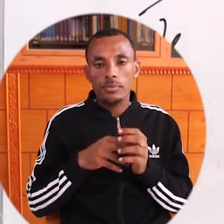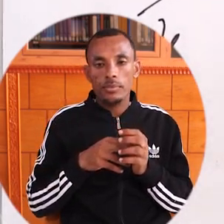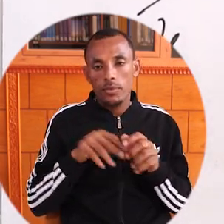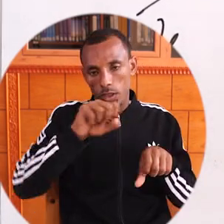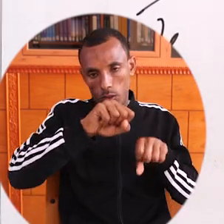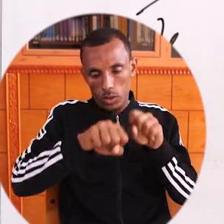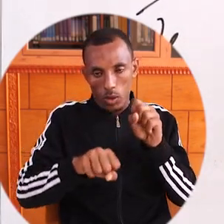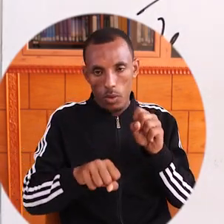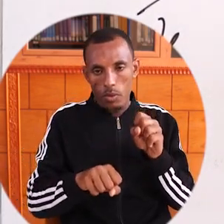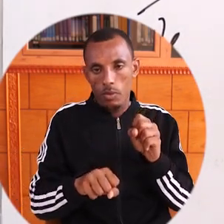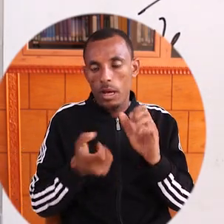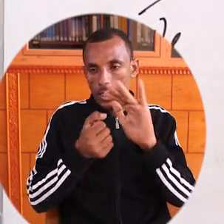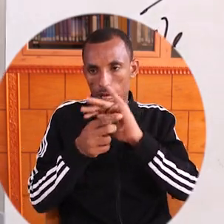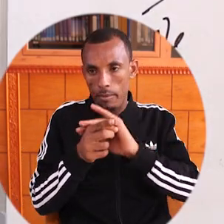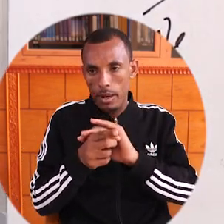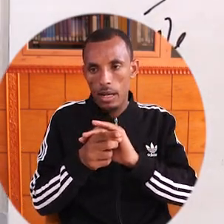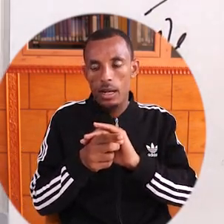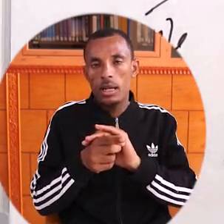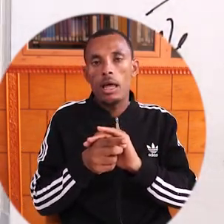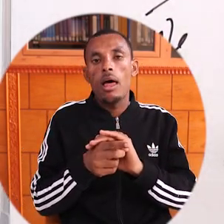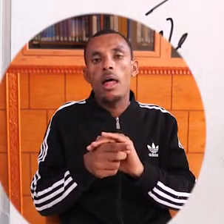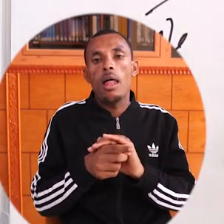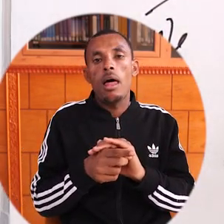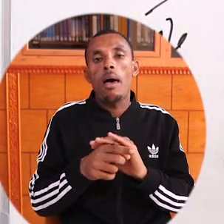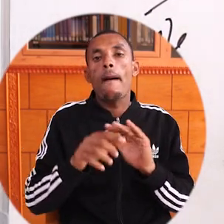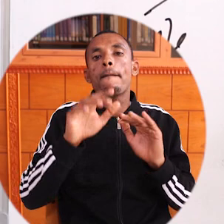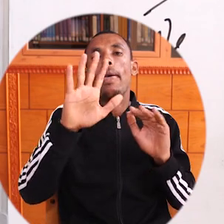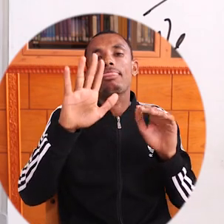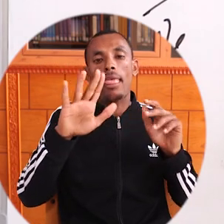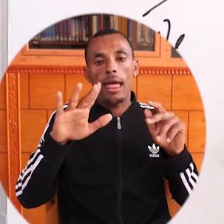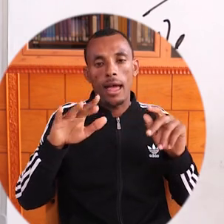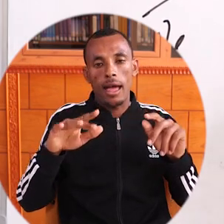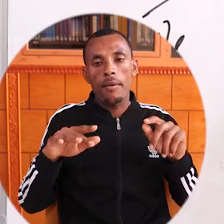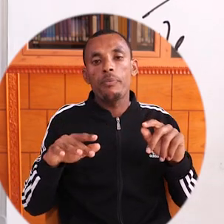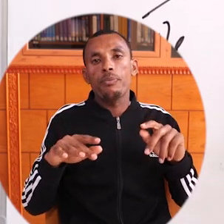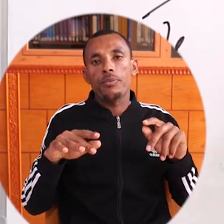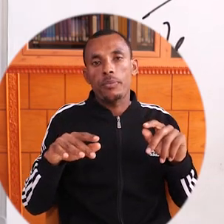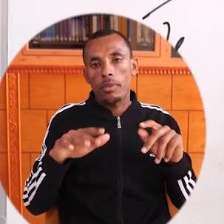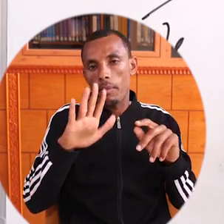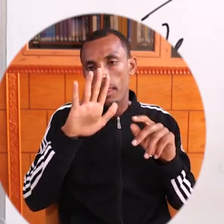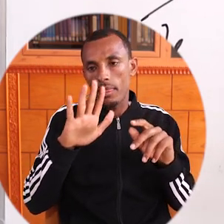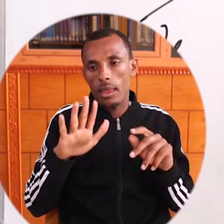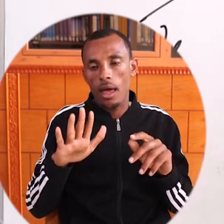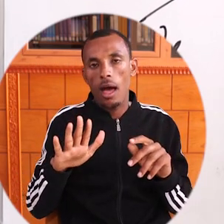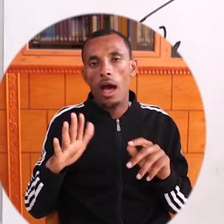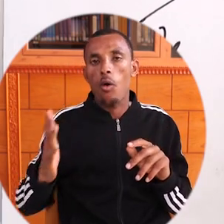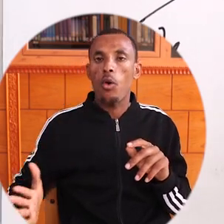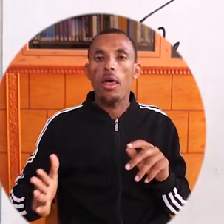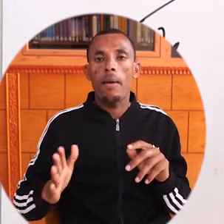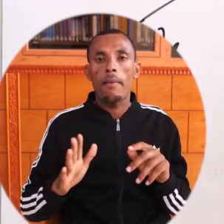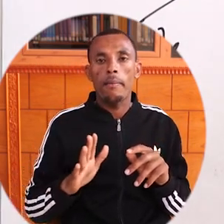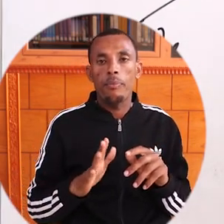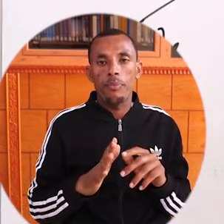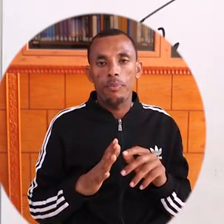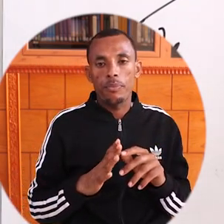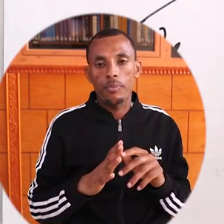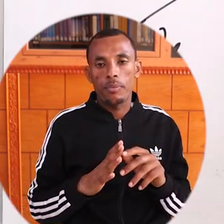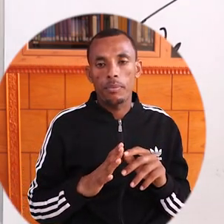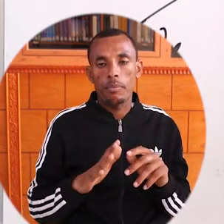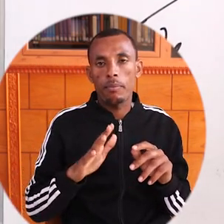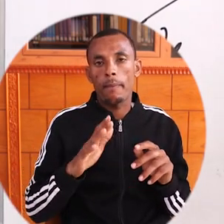So take an example, a pentagram. Pentagram, you know before, pentagram, what does it mean, pentagram?